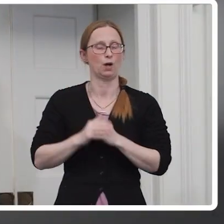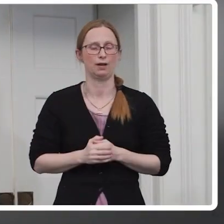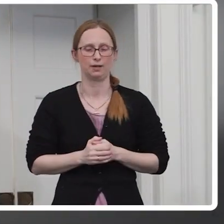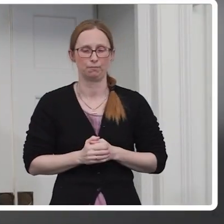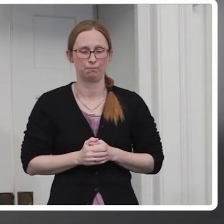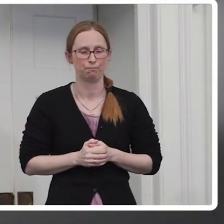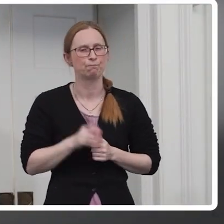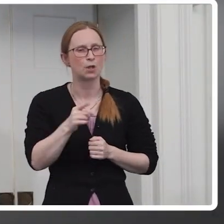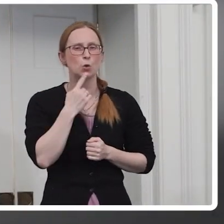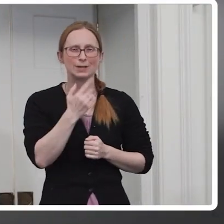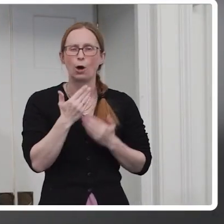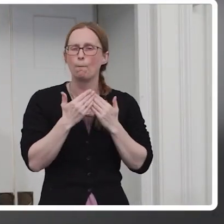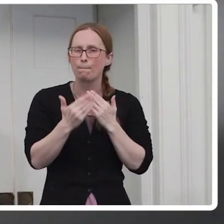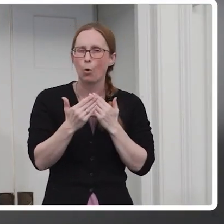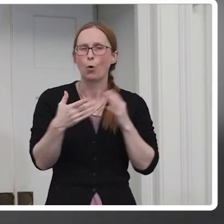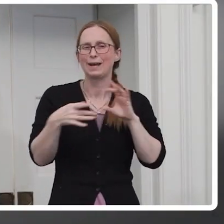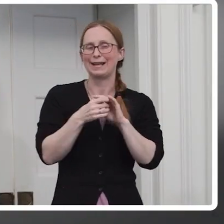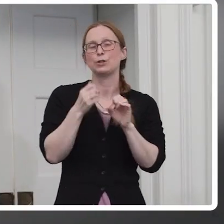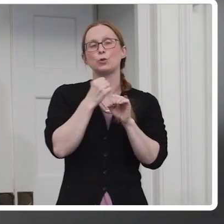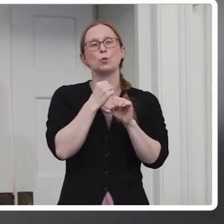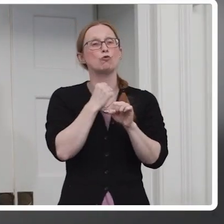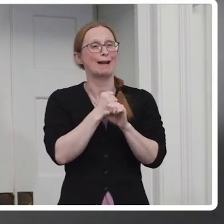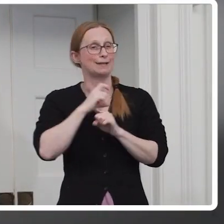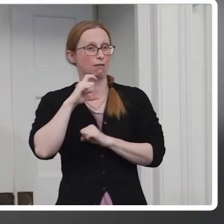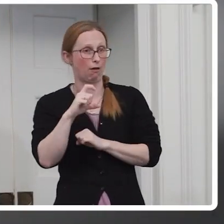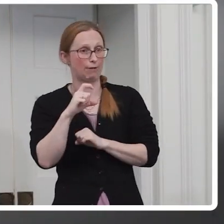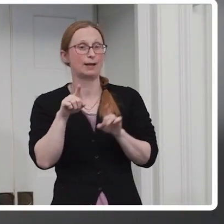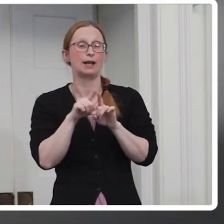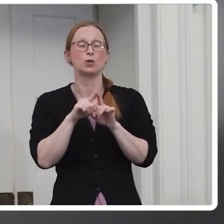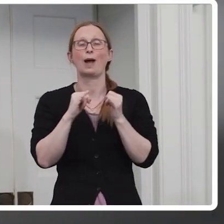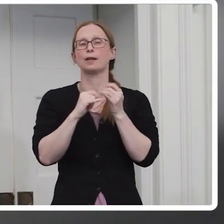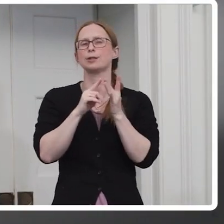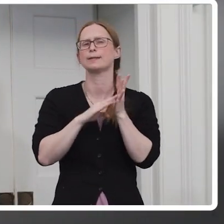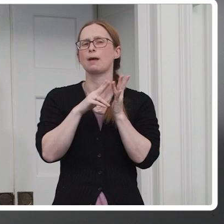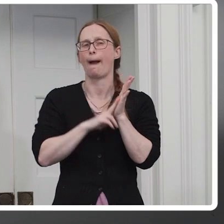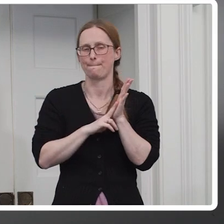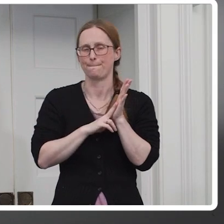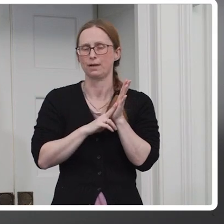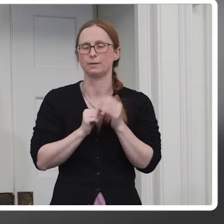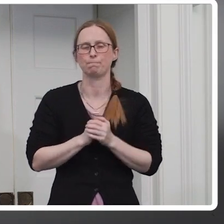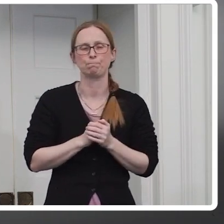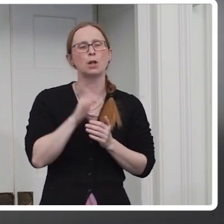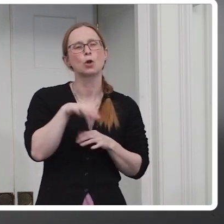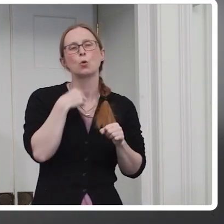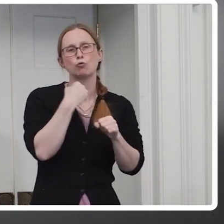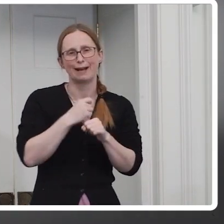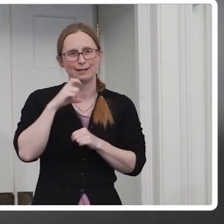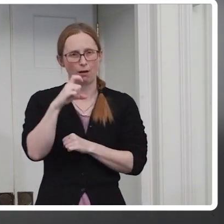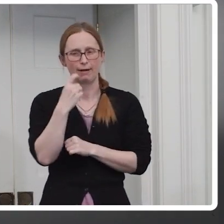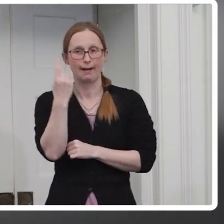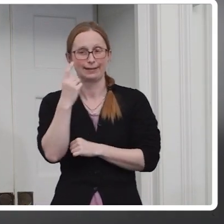Right. I will just tell you a little bit now about Grace Currie and also about Simon too.